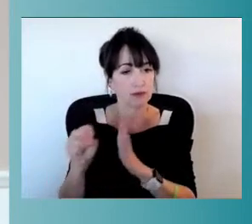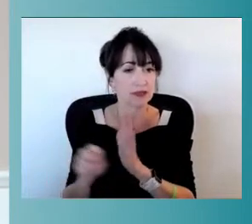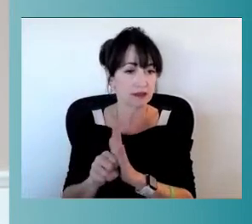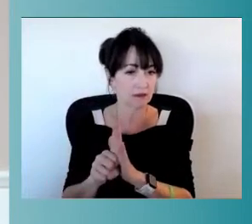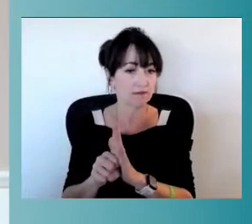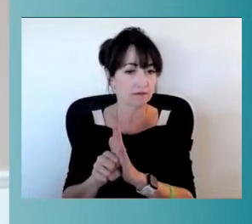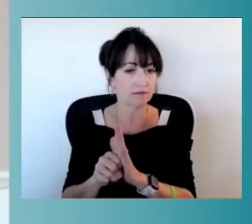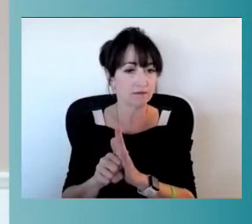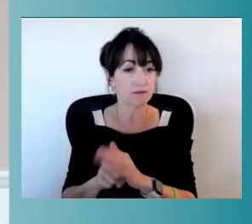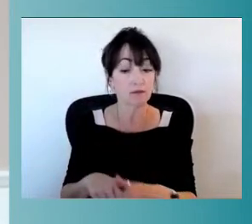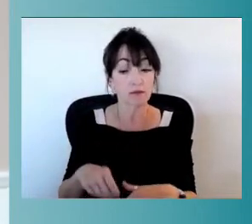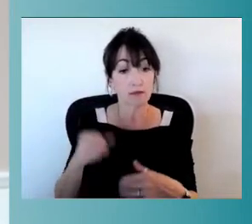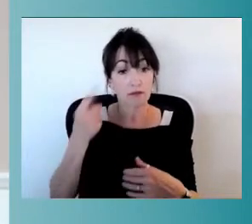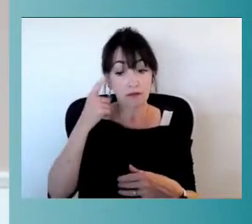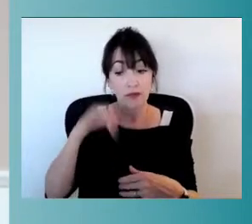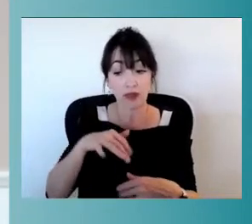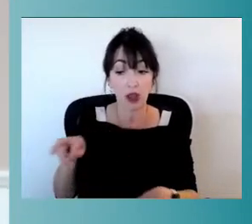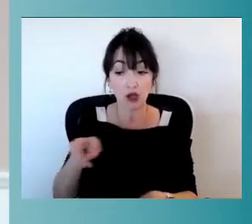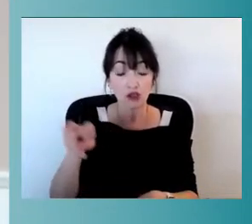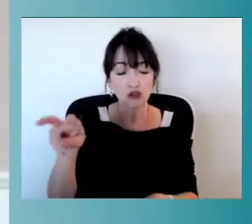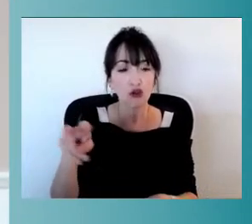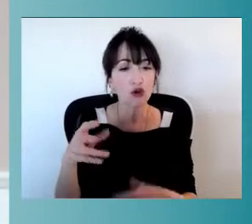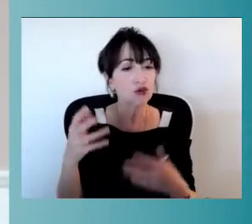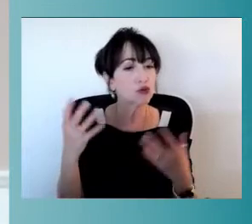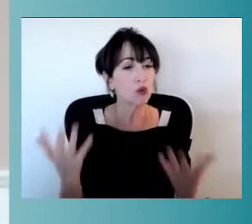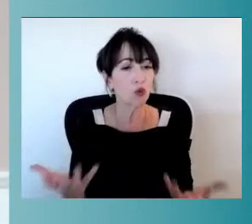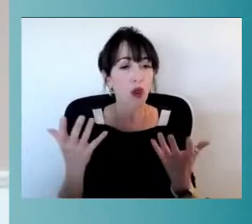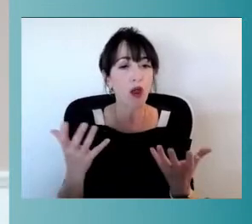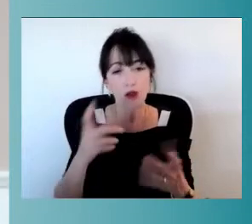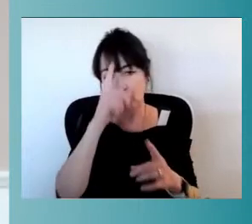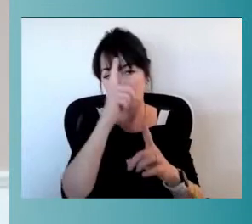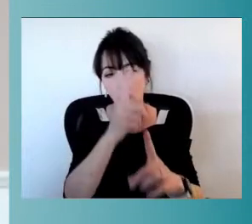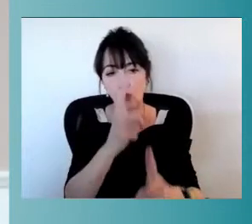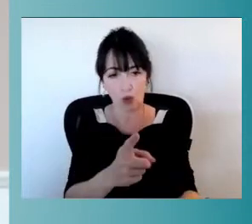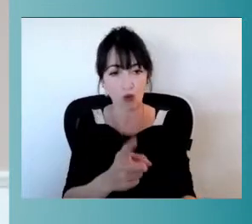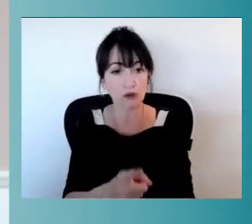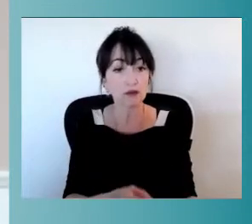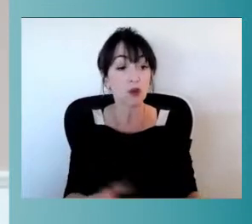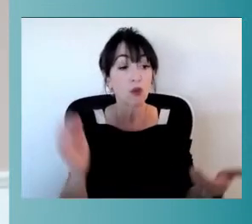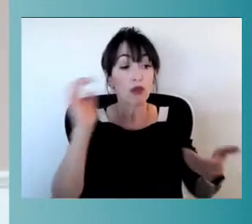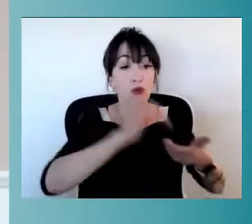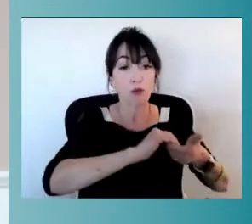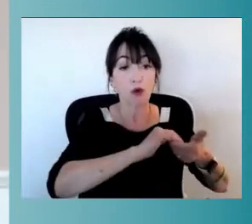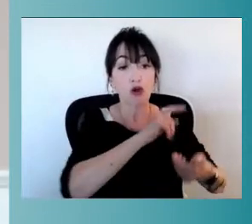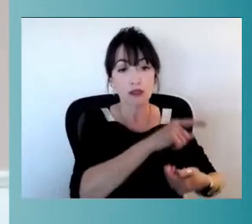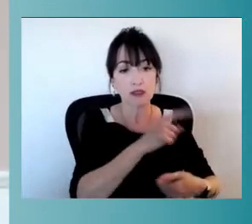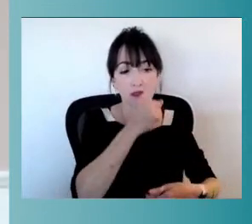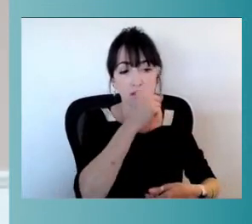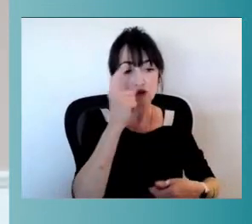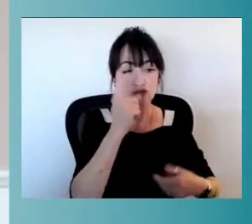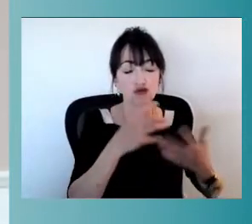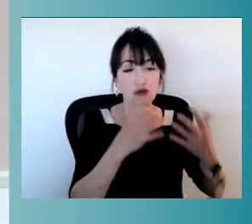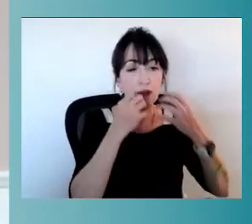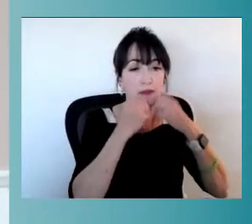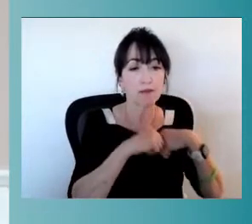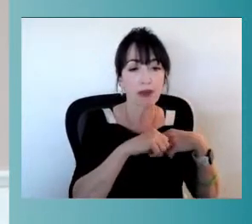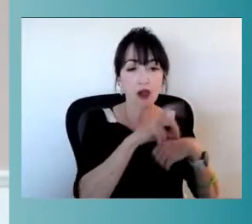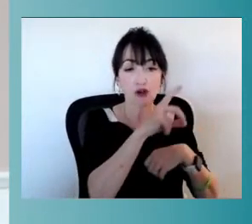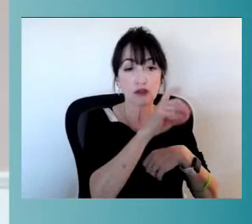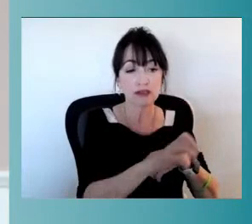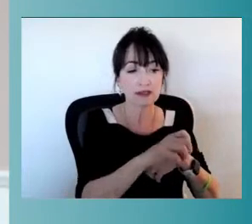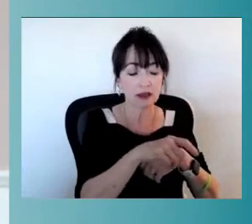Along this journey, we set out to do several things. One, with the partnership of Trauma Matters Delaware, we